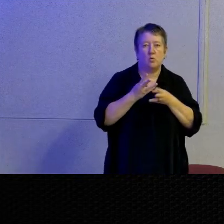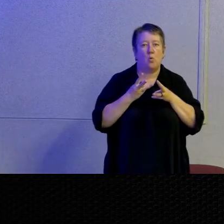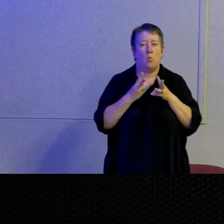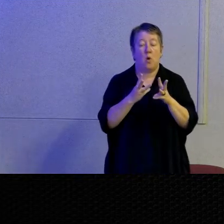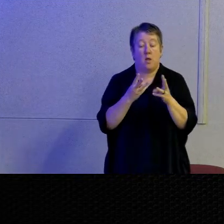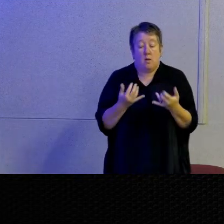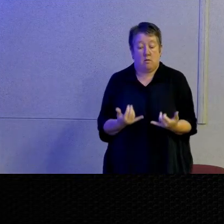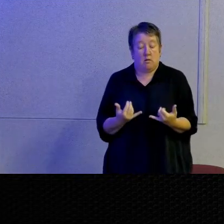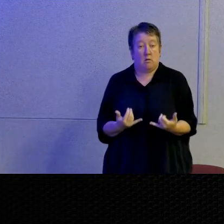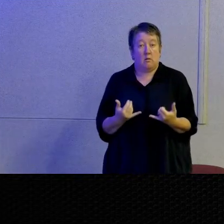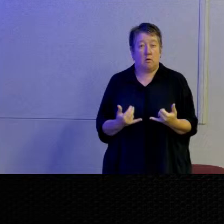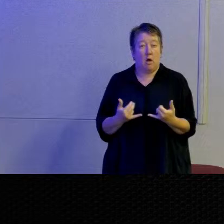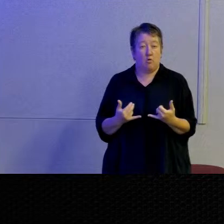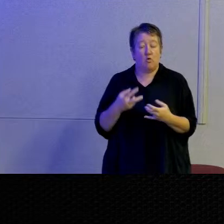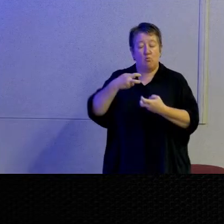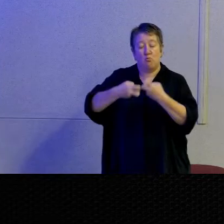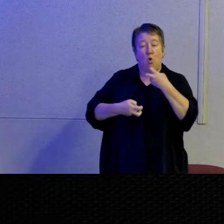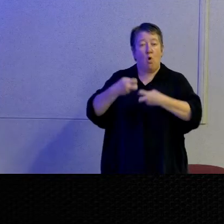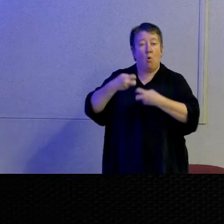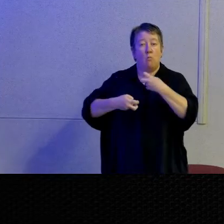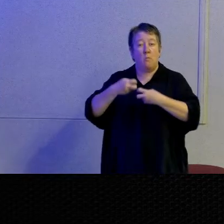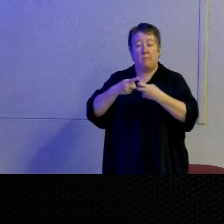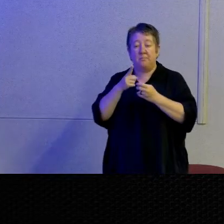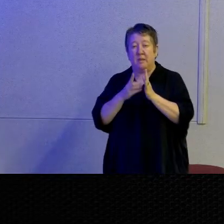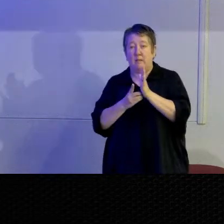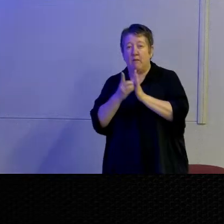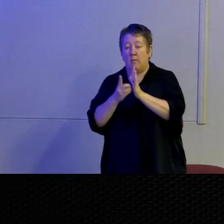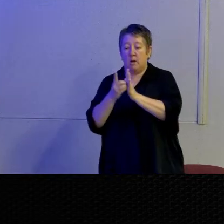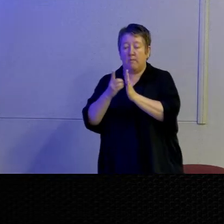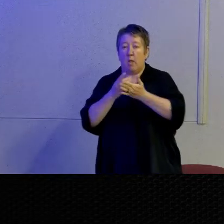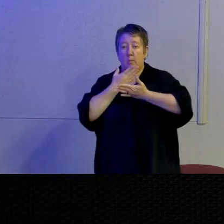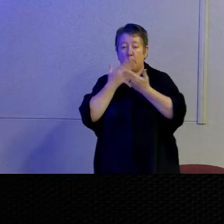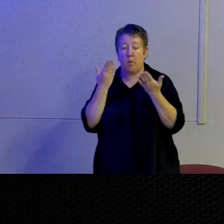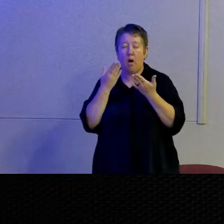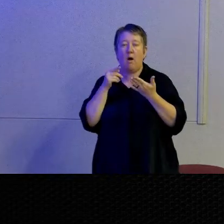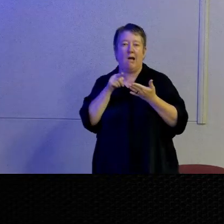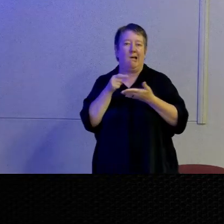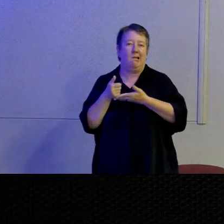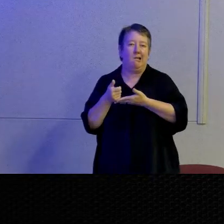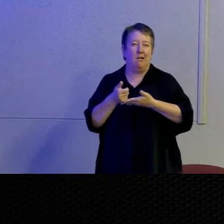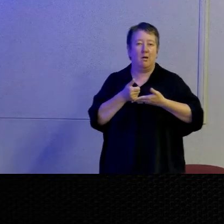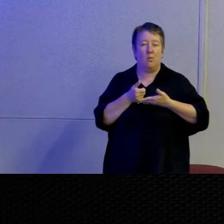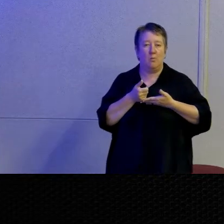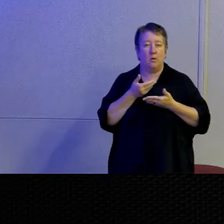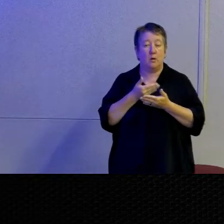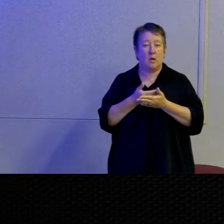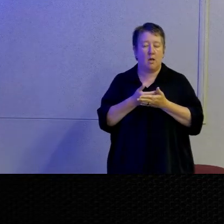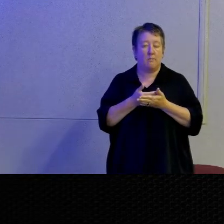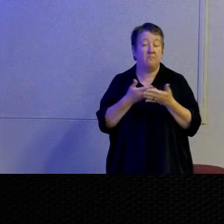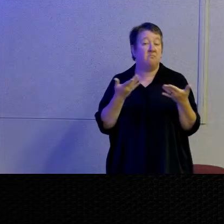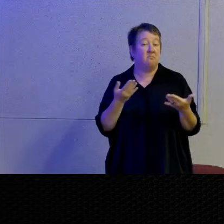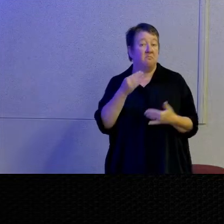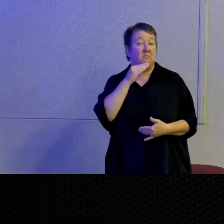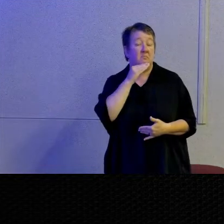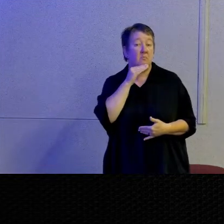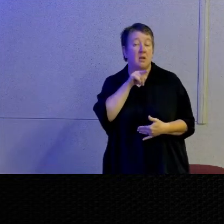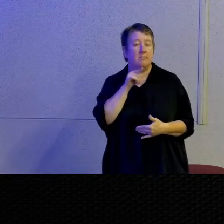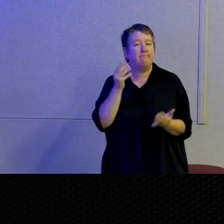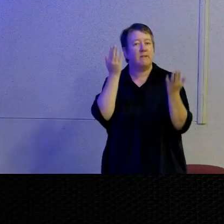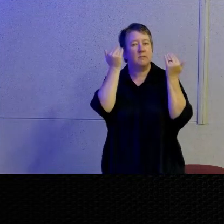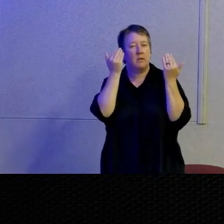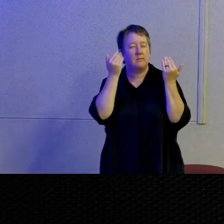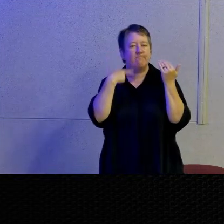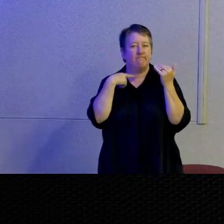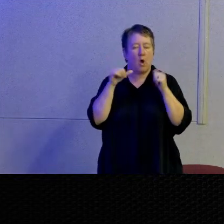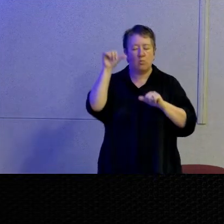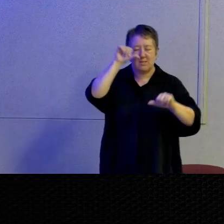current quagmire of underdevelopment. So there is an expectation that our science, our